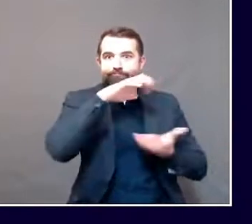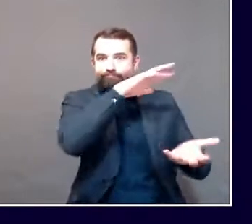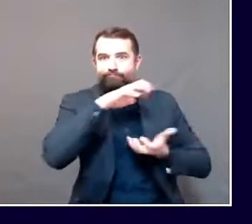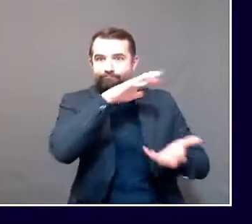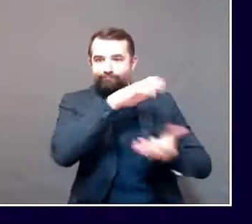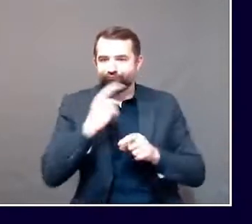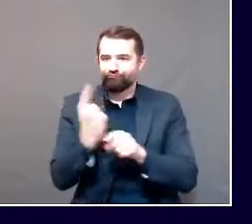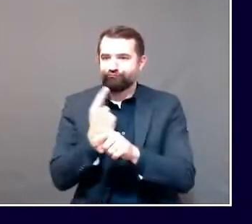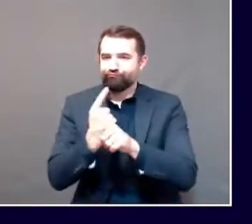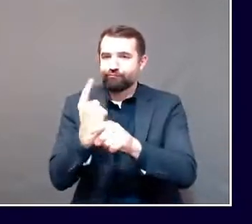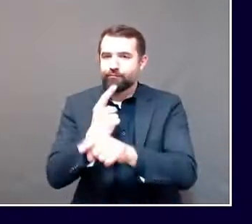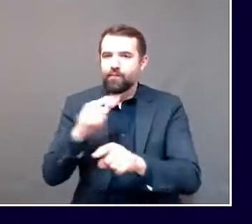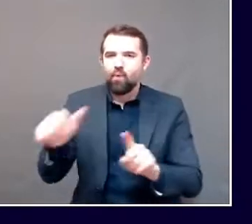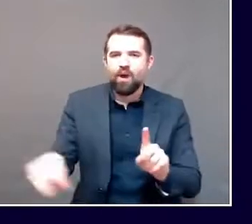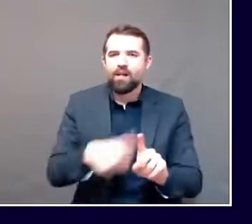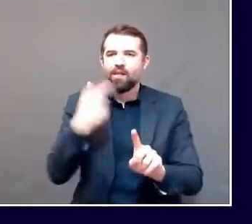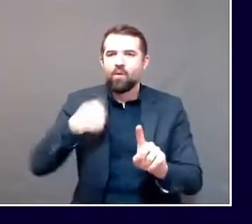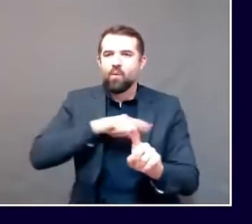Okay, so